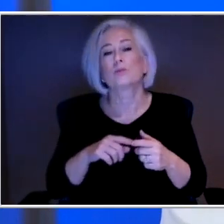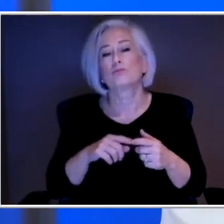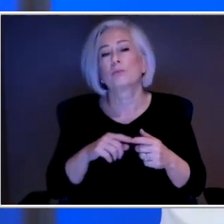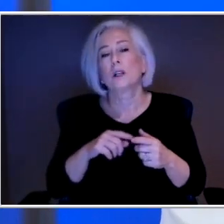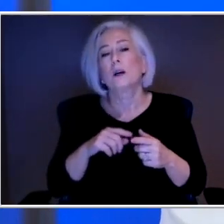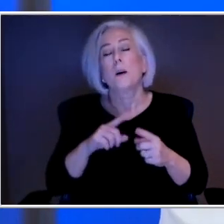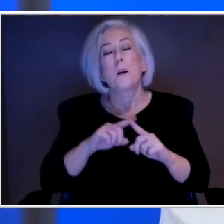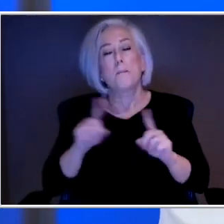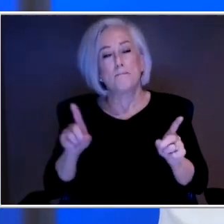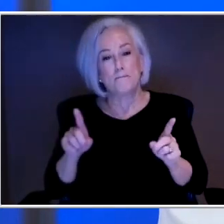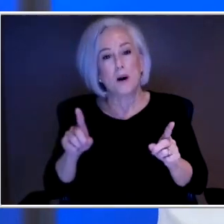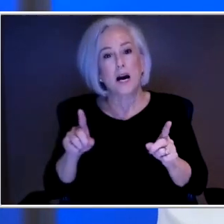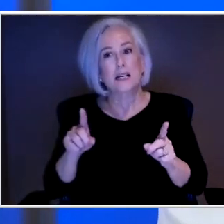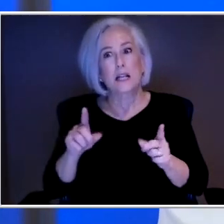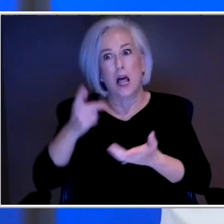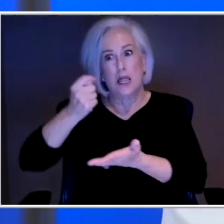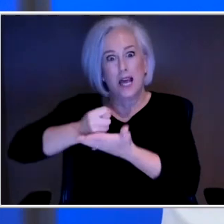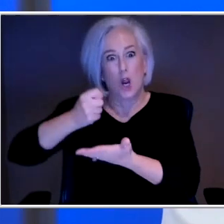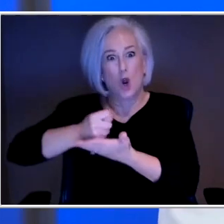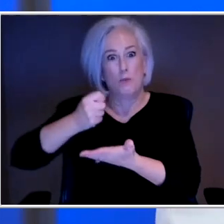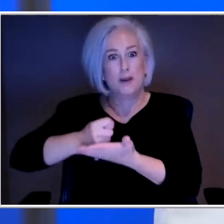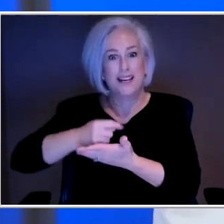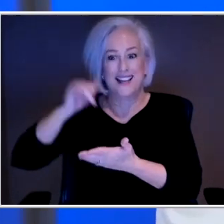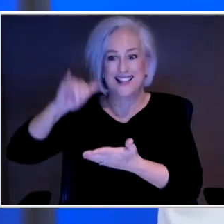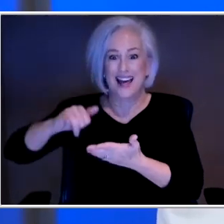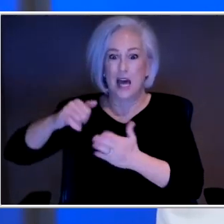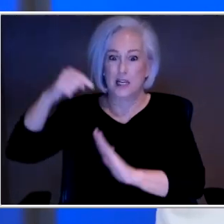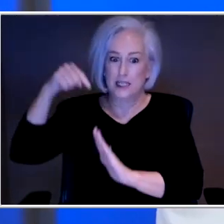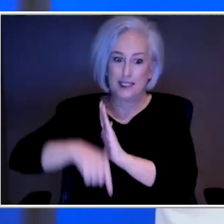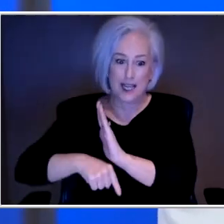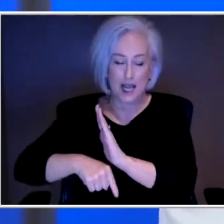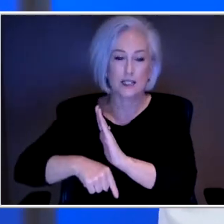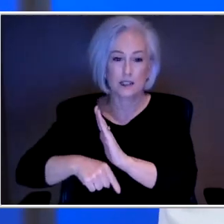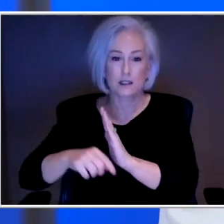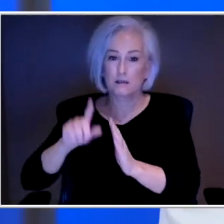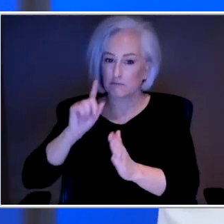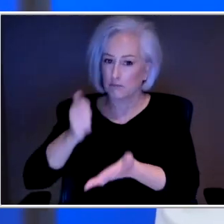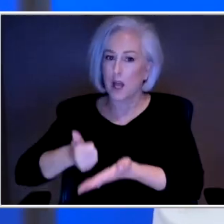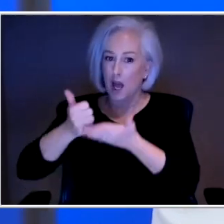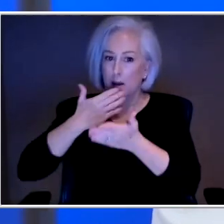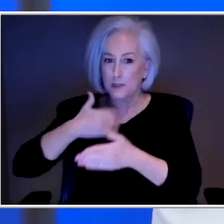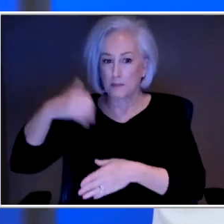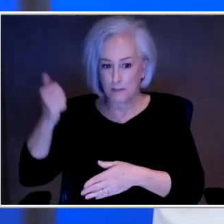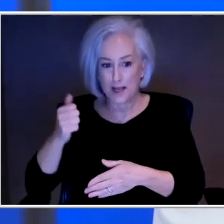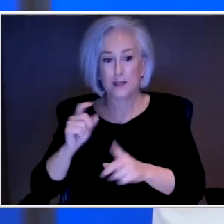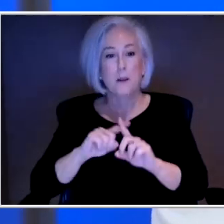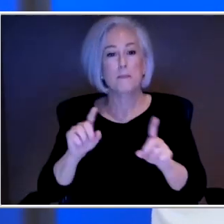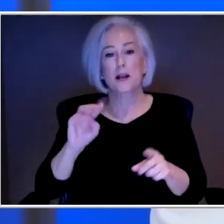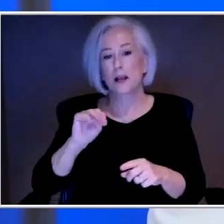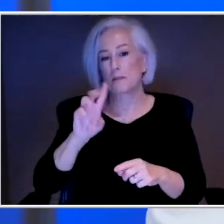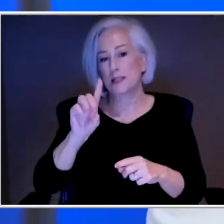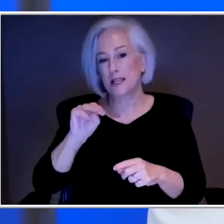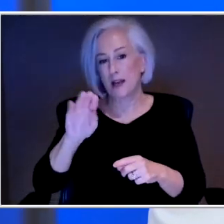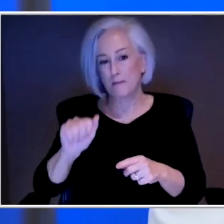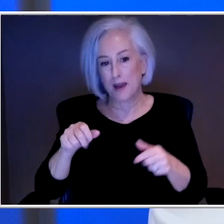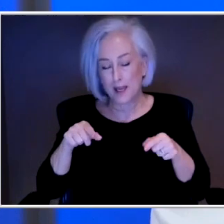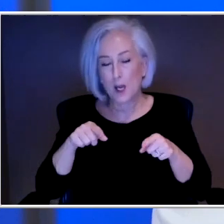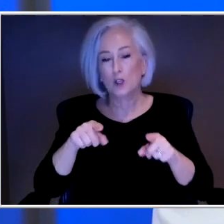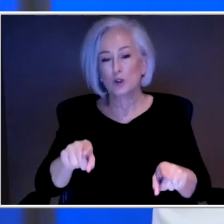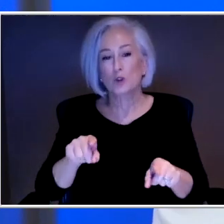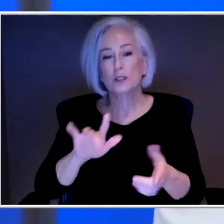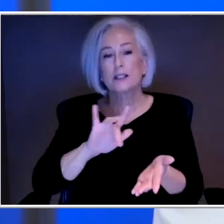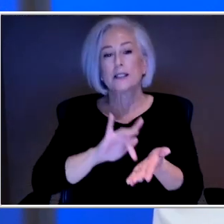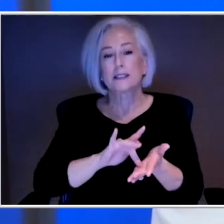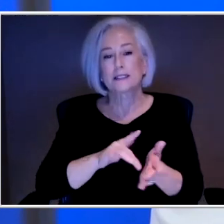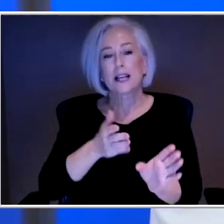so patients really struggle to do that. And so being able to give them MDMA, allow them to do MDMA-assisted psychotherapy for the potential of